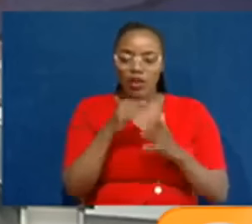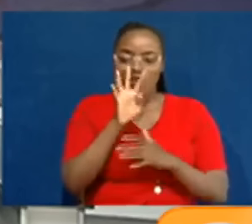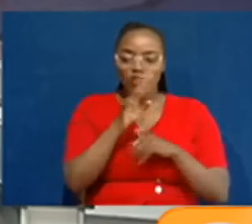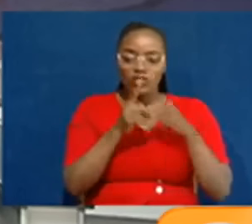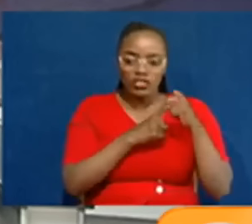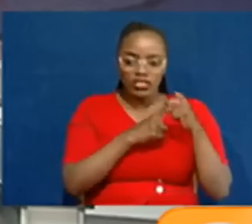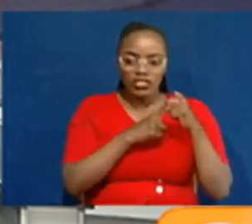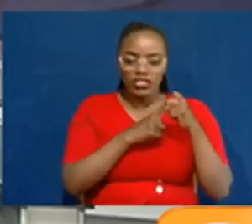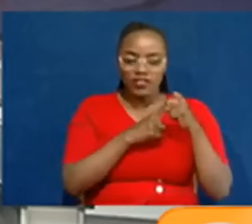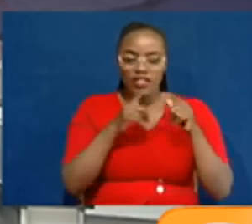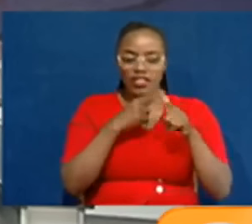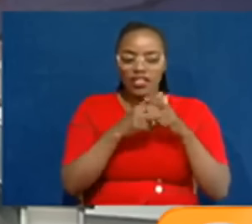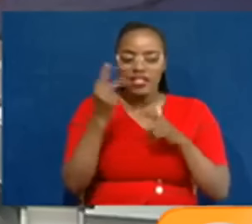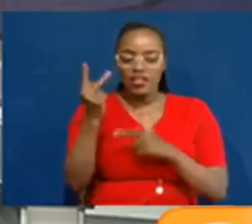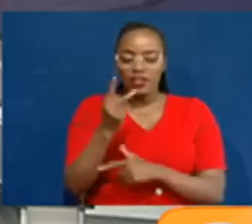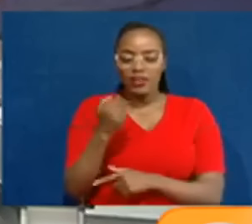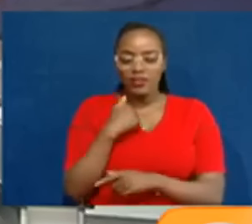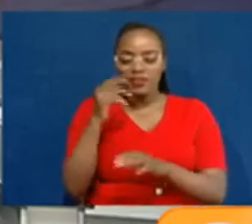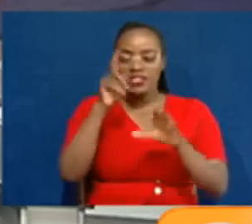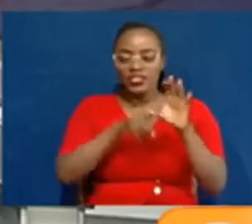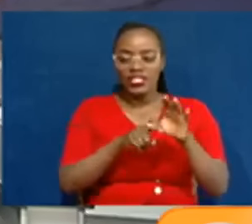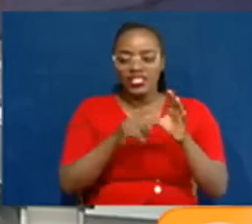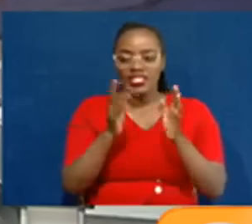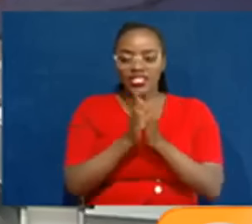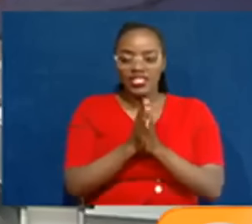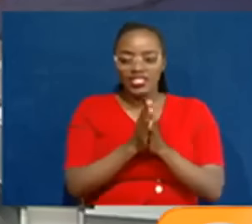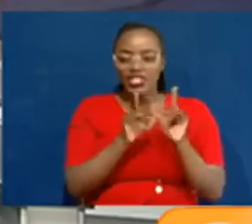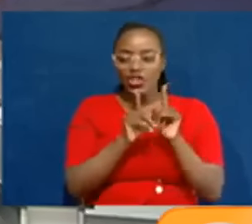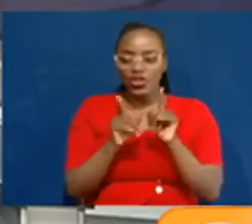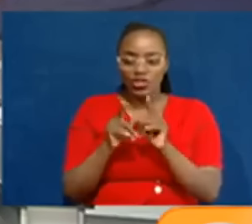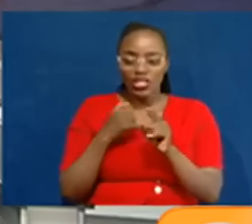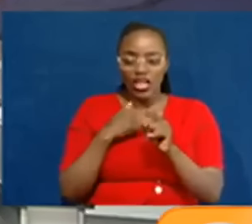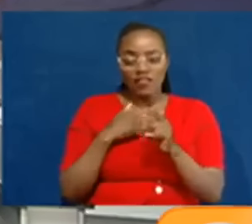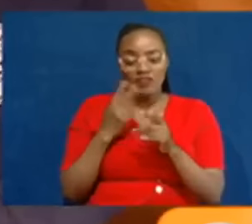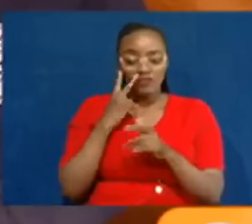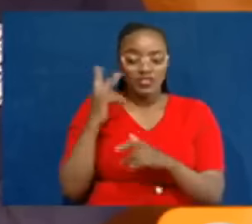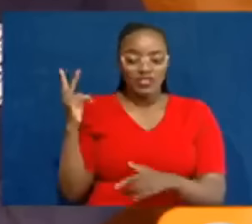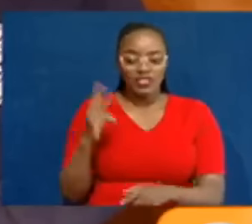market. The two were jointly charged in court for stealing jewellery.